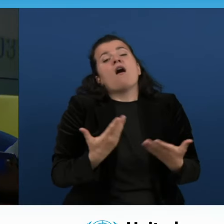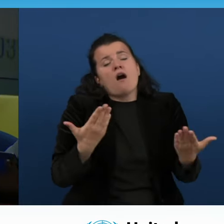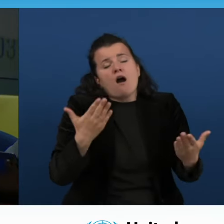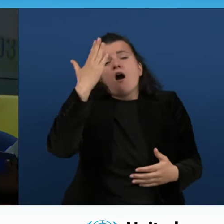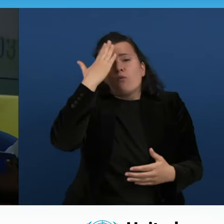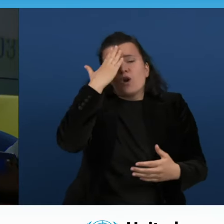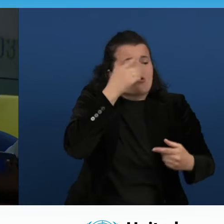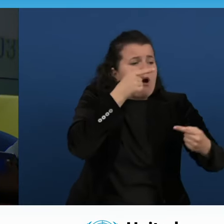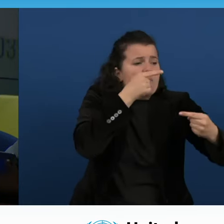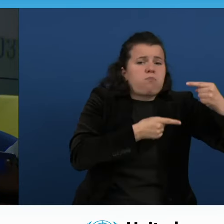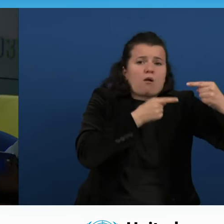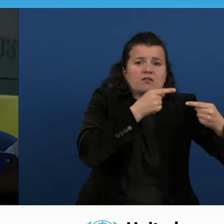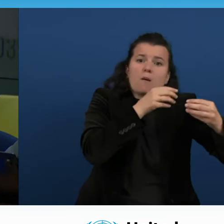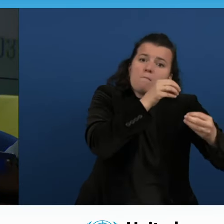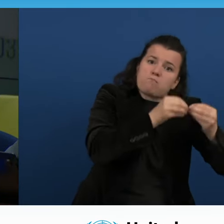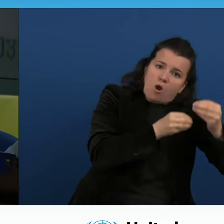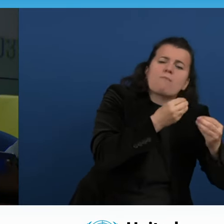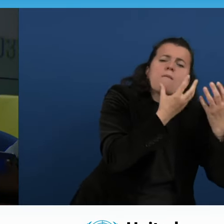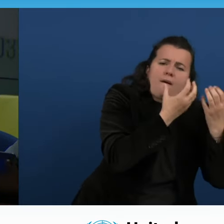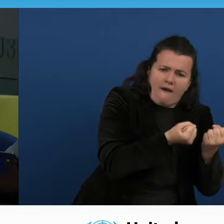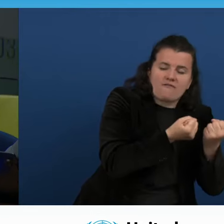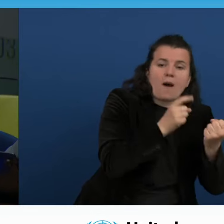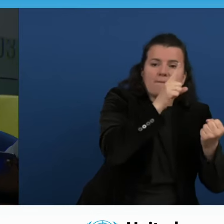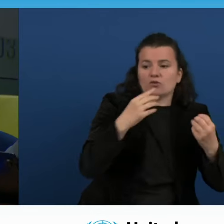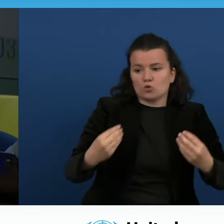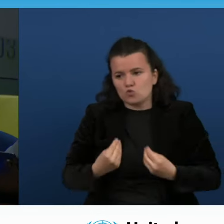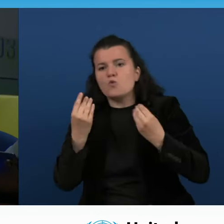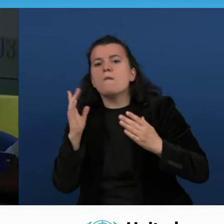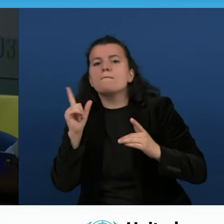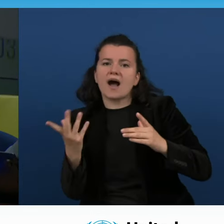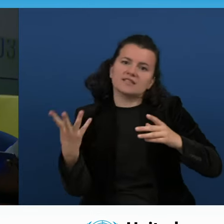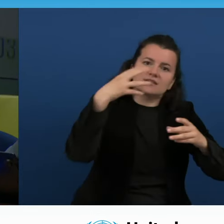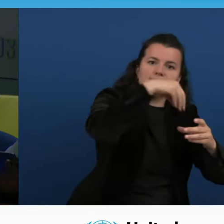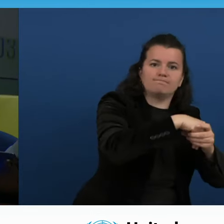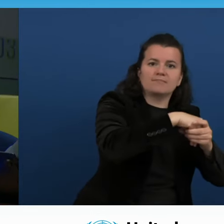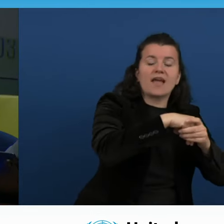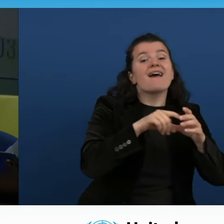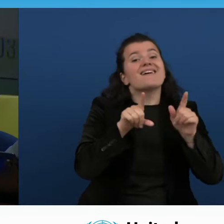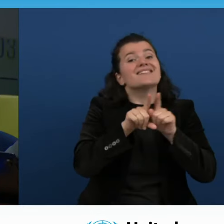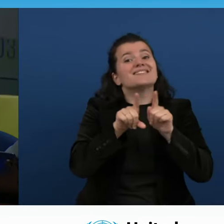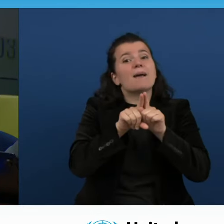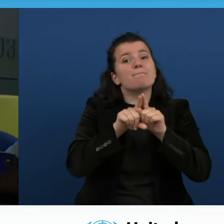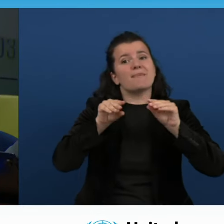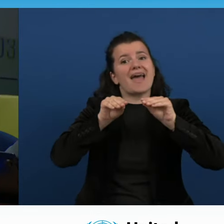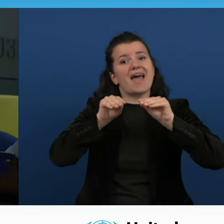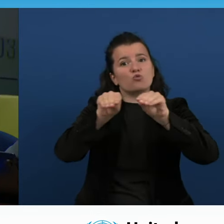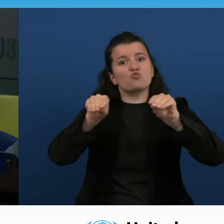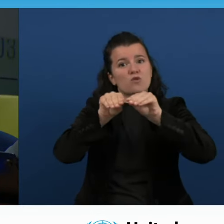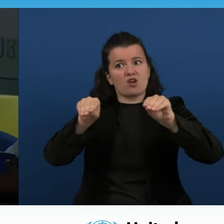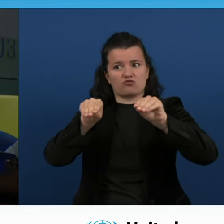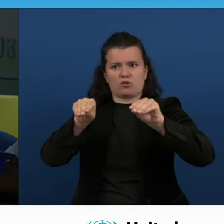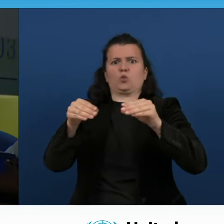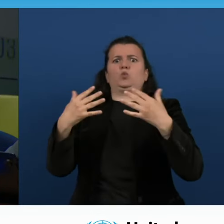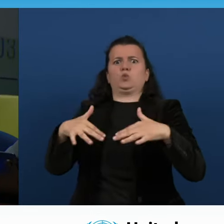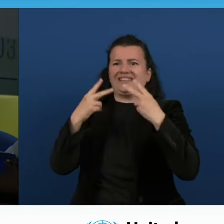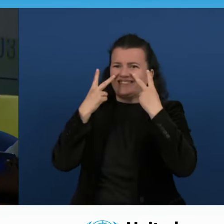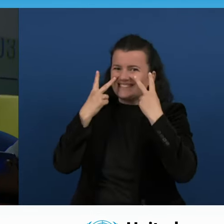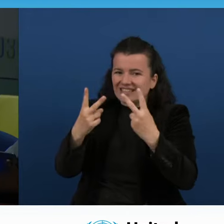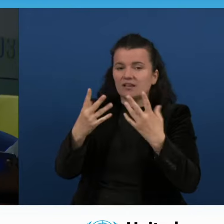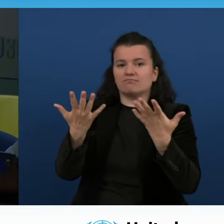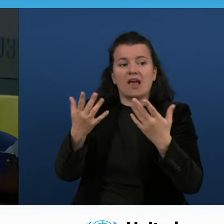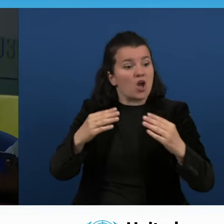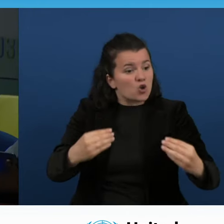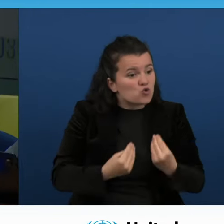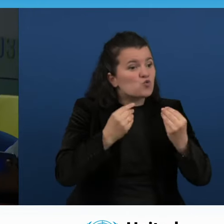the educational challenge. The young people of the world have to develop themselves and become educated to face challenges that